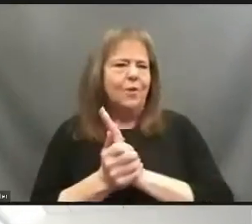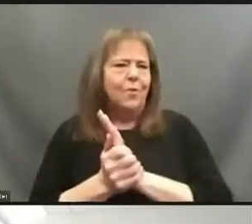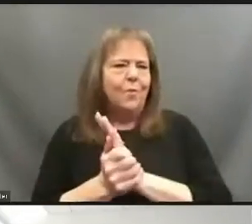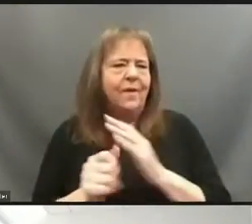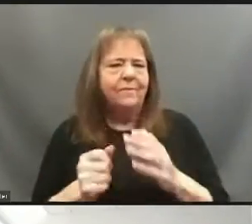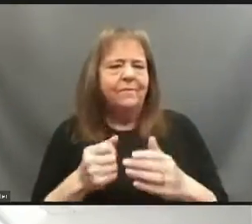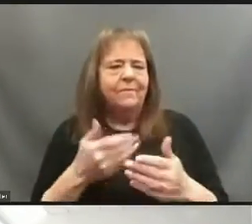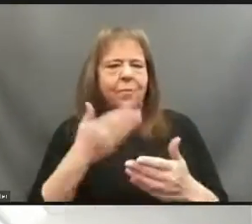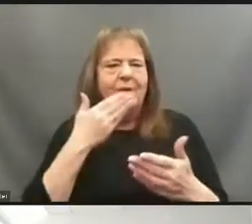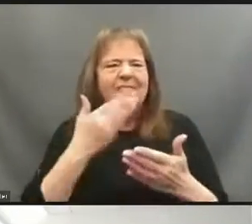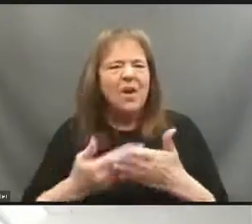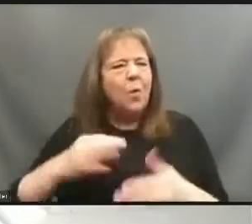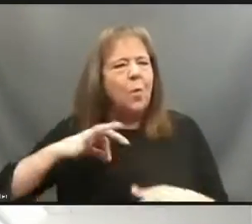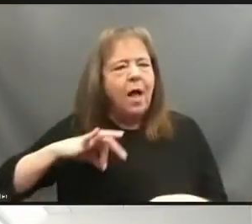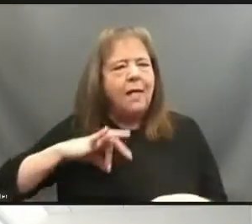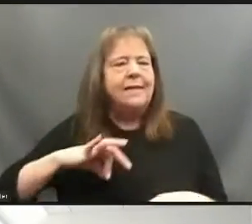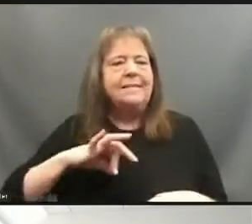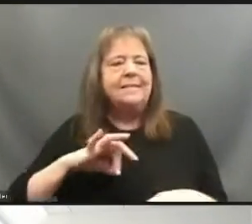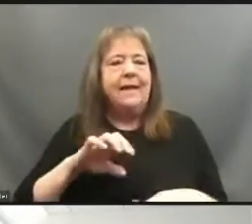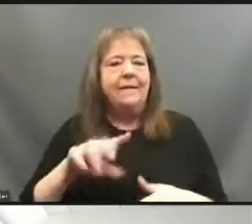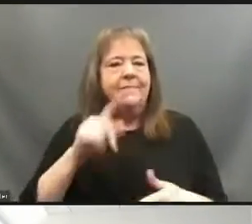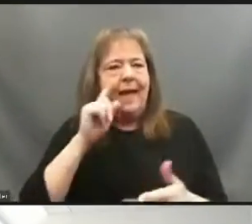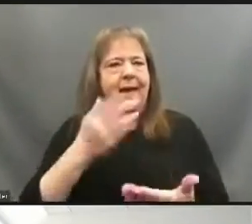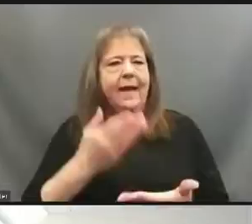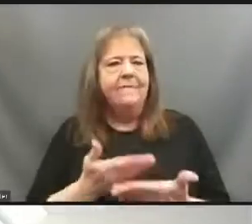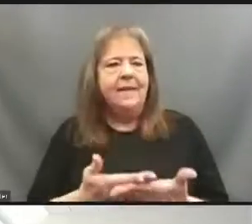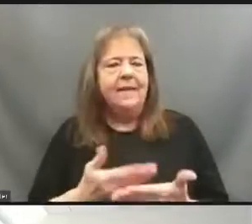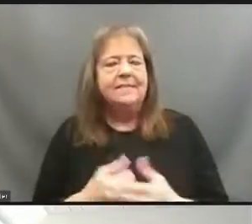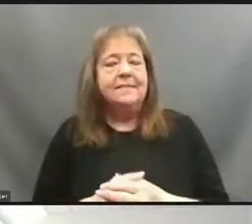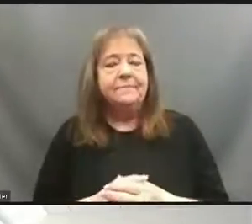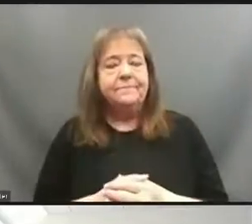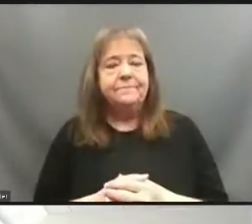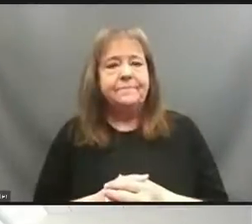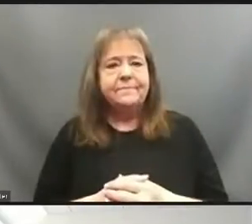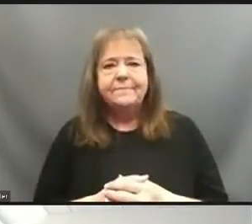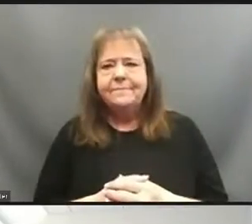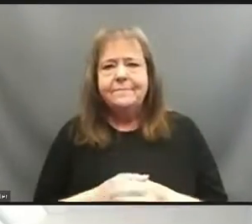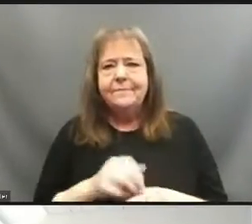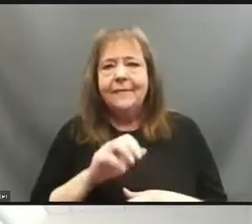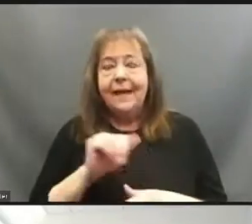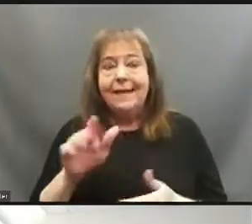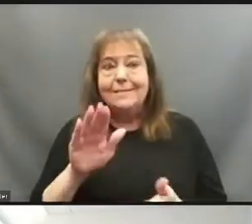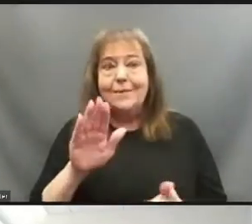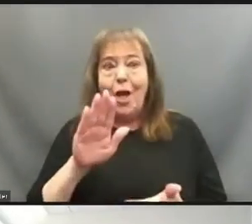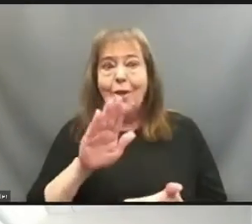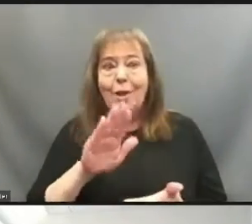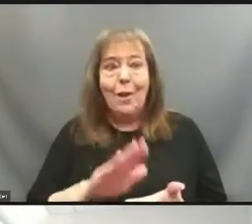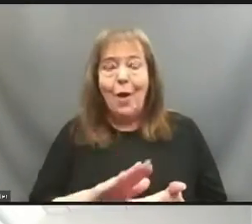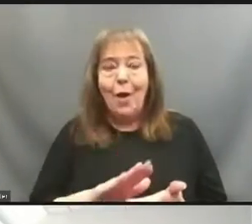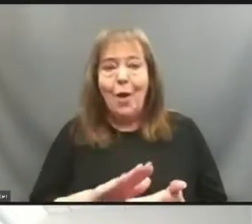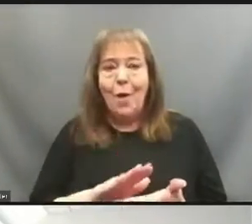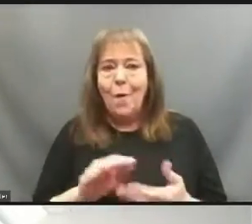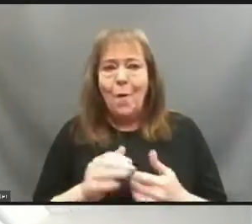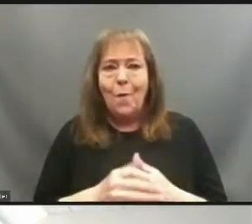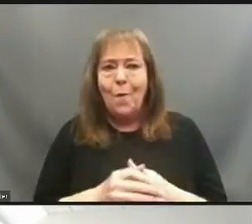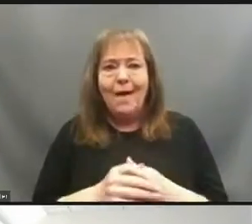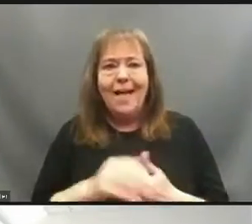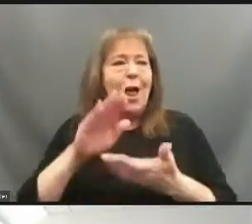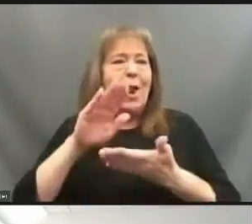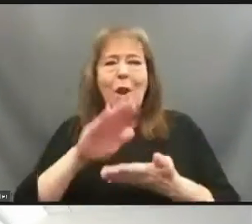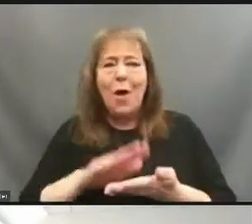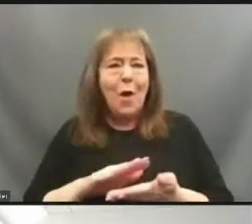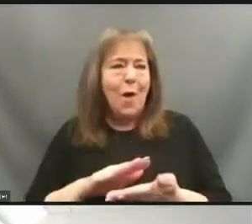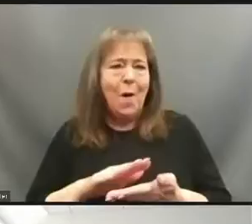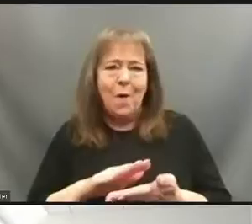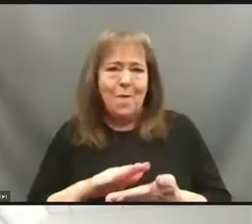statistical assessment to look at the quality of evidence. It's all rated low level in terms of the quality